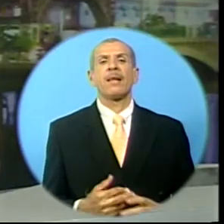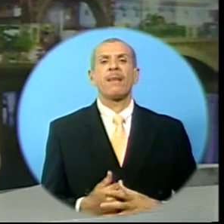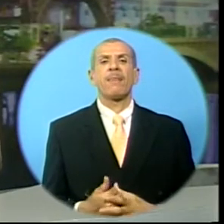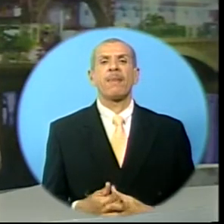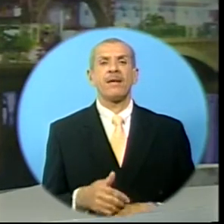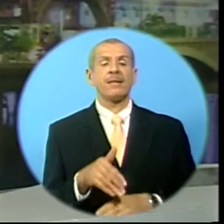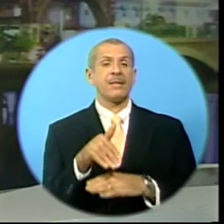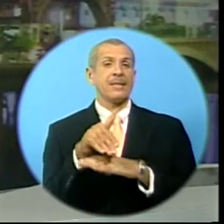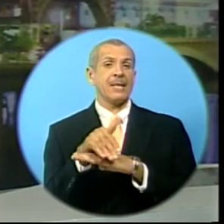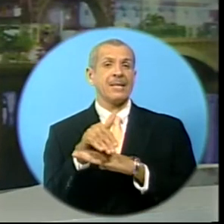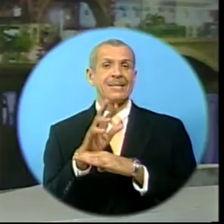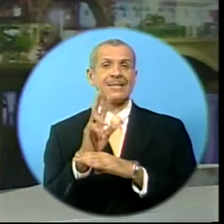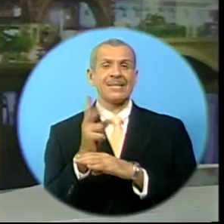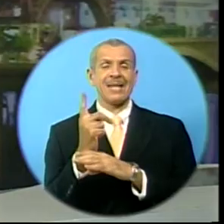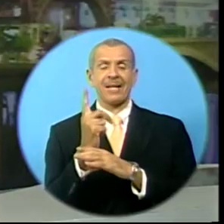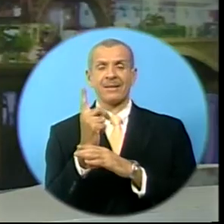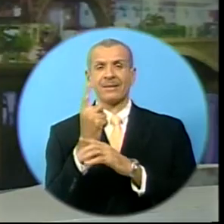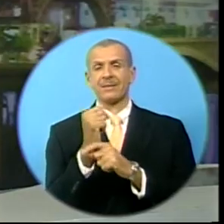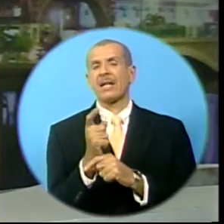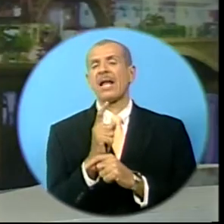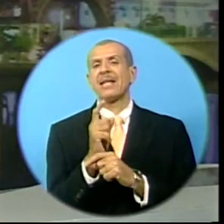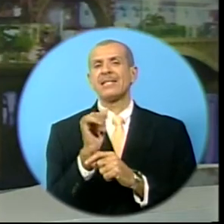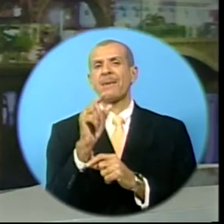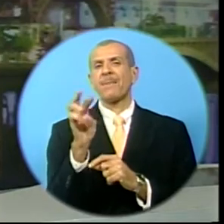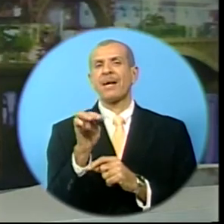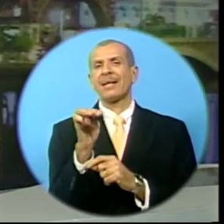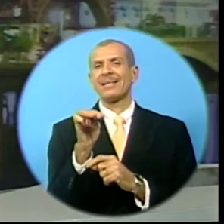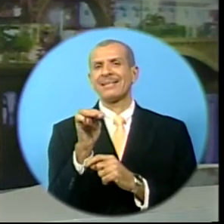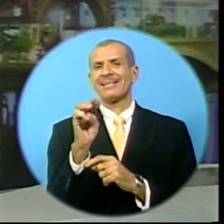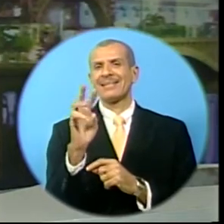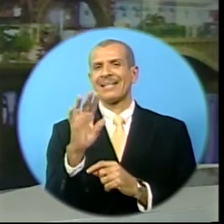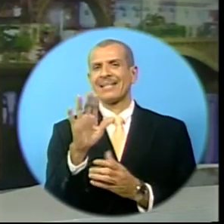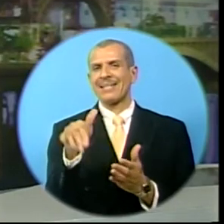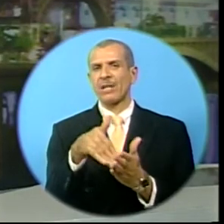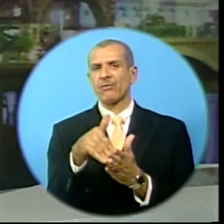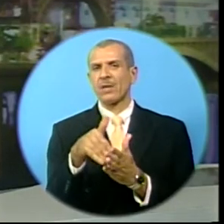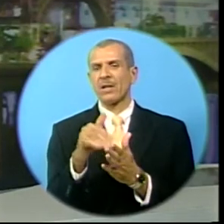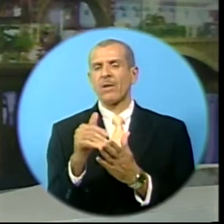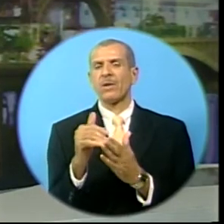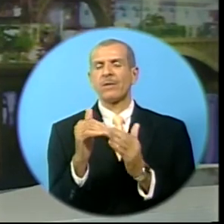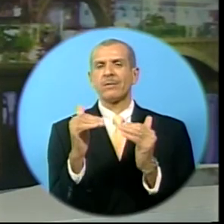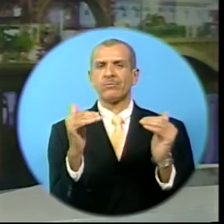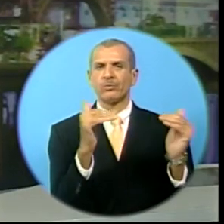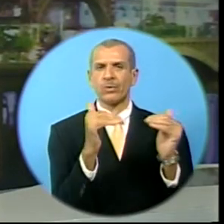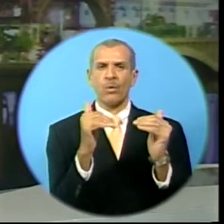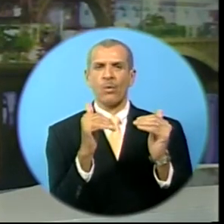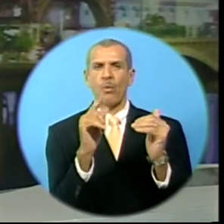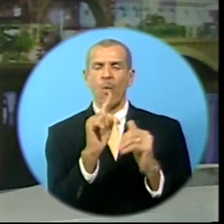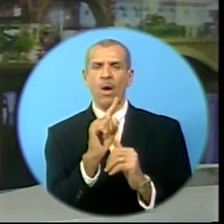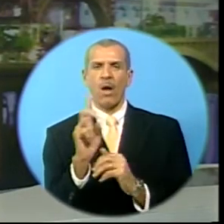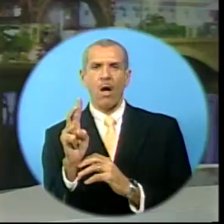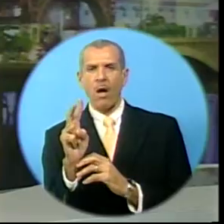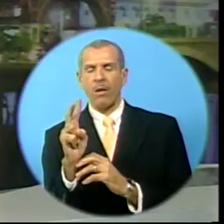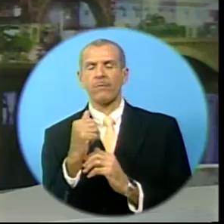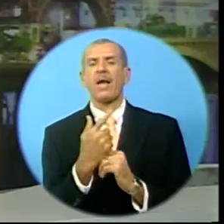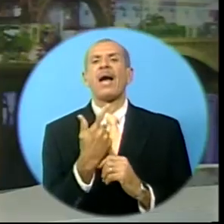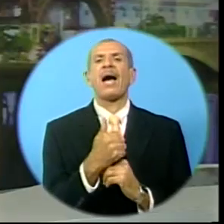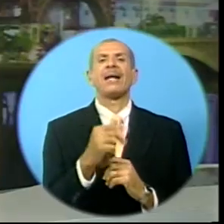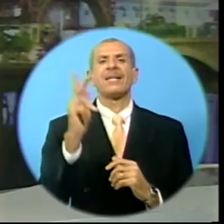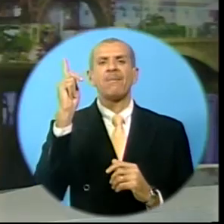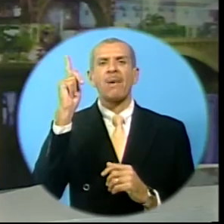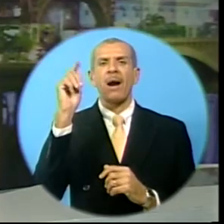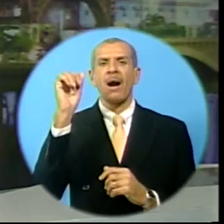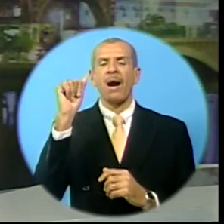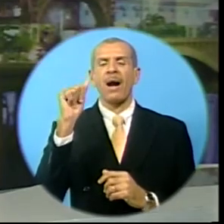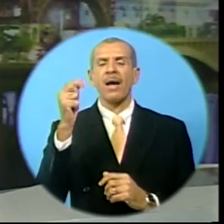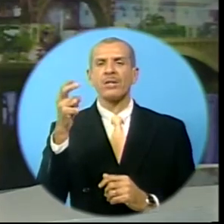And in the night's second encounter, St. Michael's Central drew with St. George North 1-all. Kimar Hanove opened the scoring for St. George